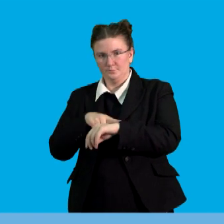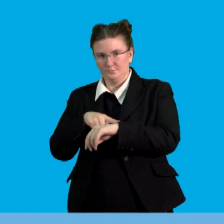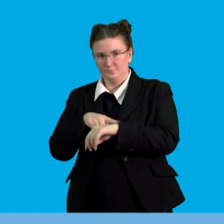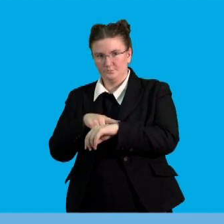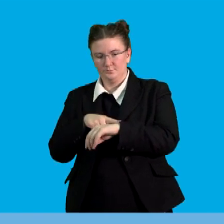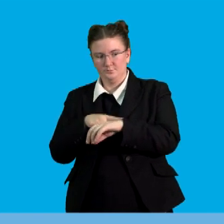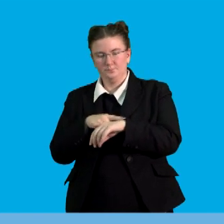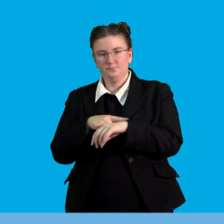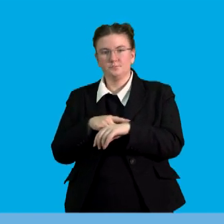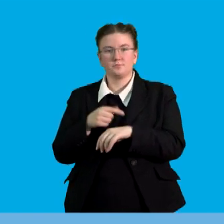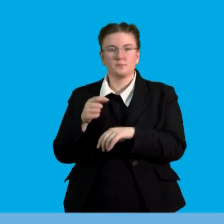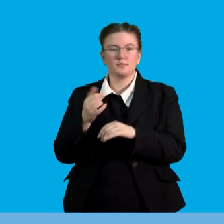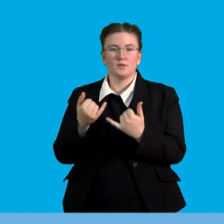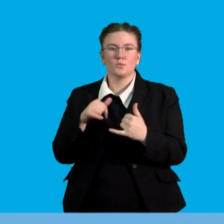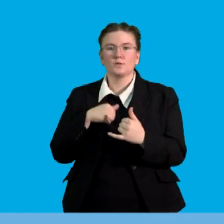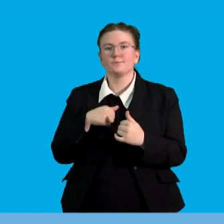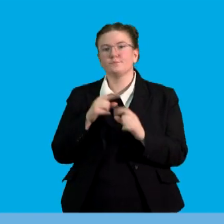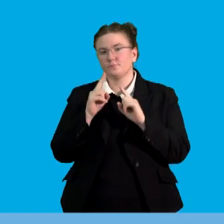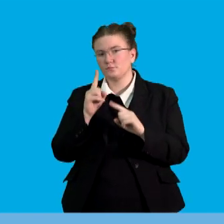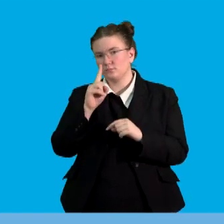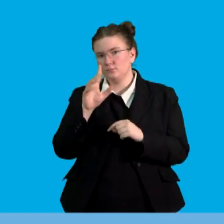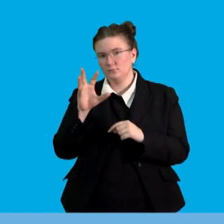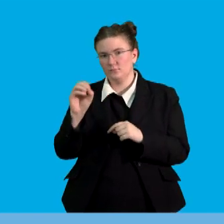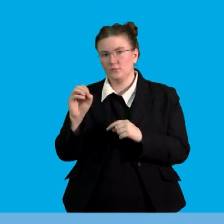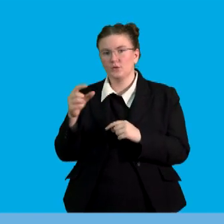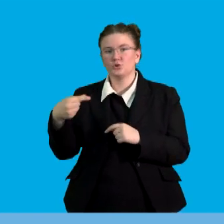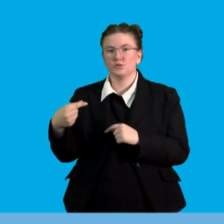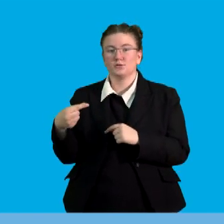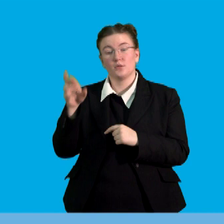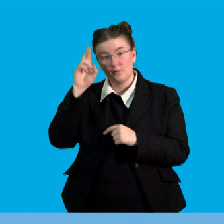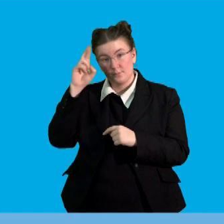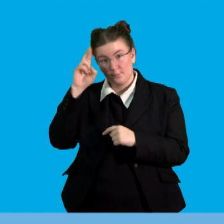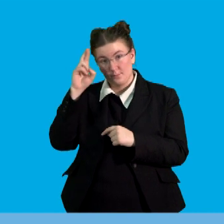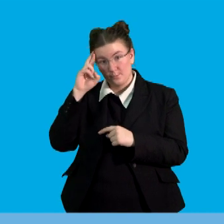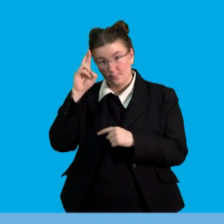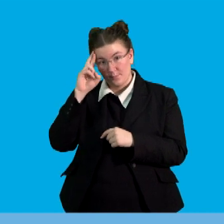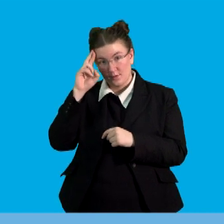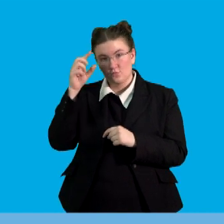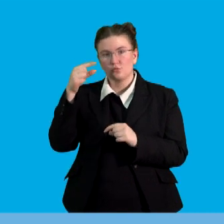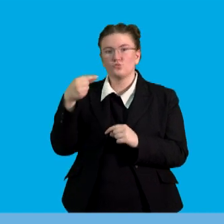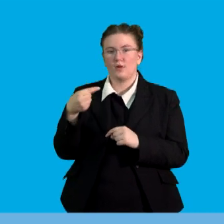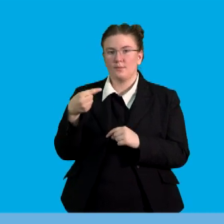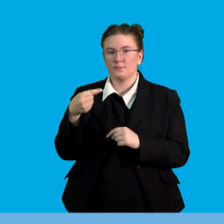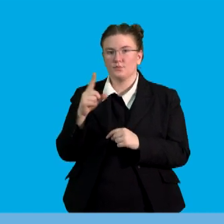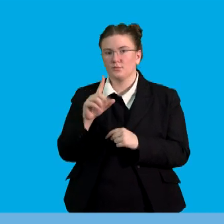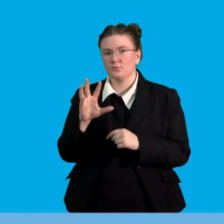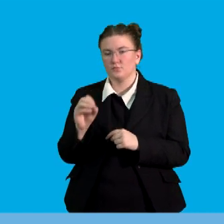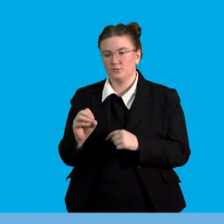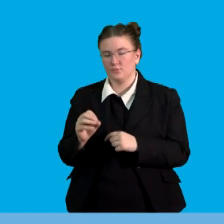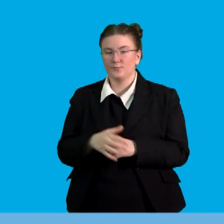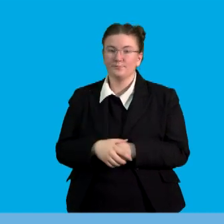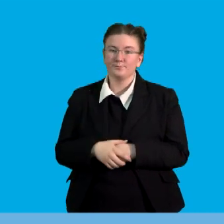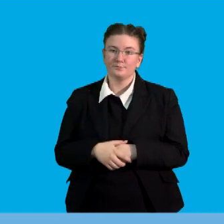right. So we're going to get an answer of 150 grams. Remember, the units for grams are